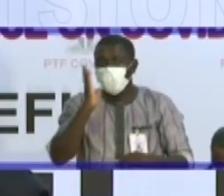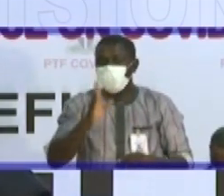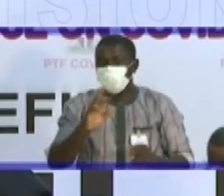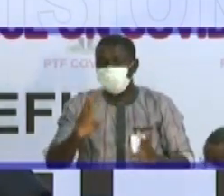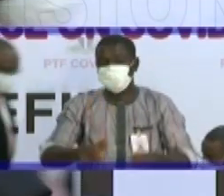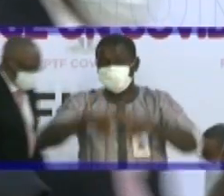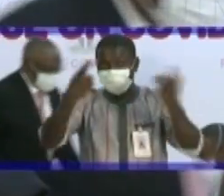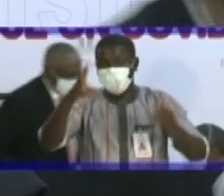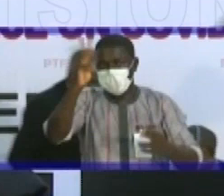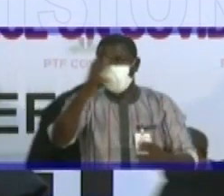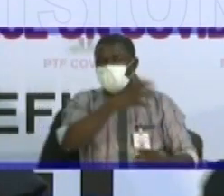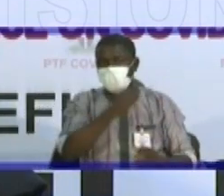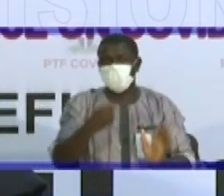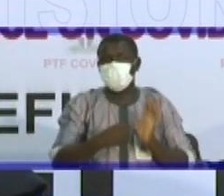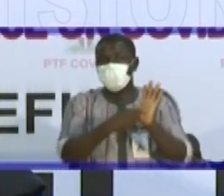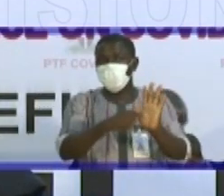paraded.